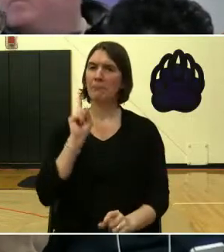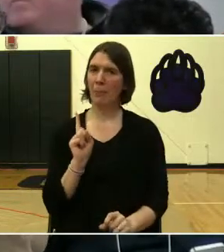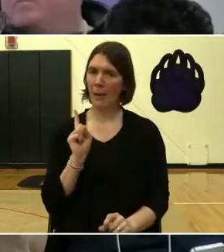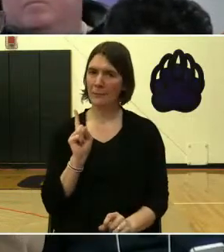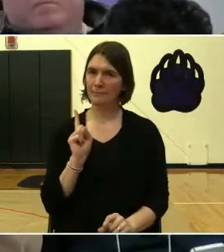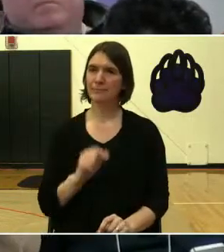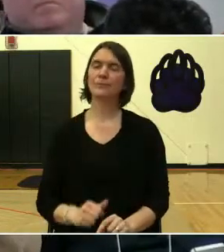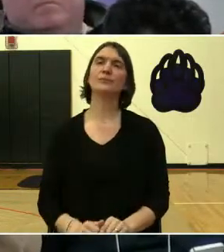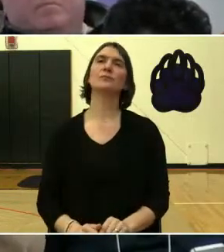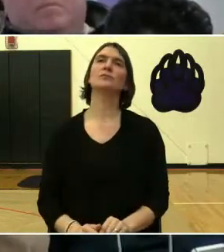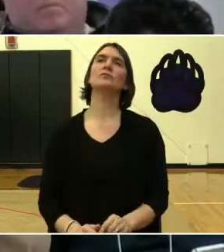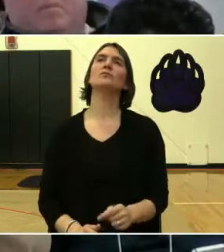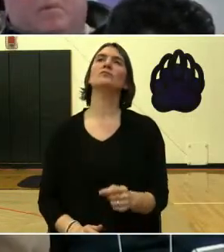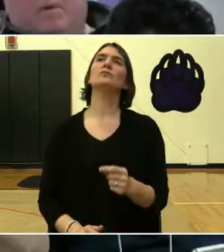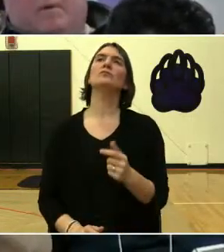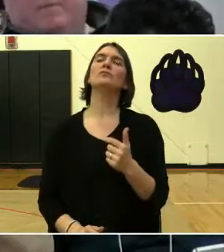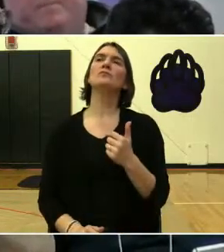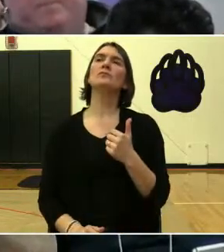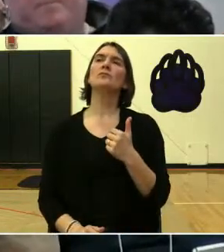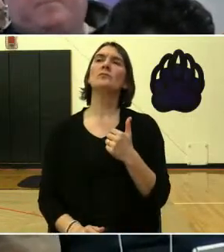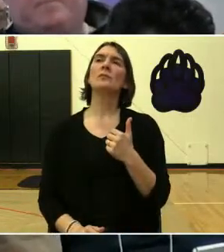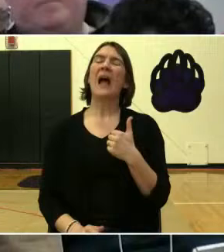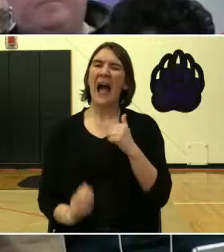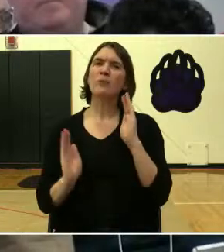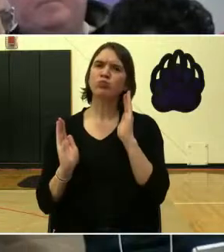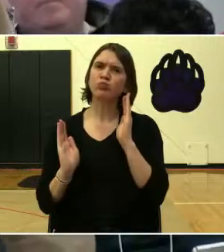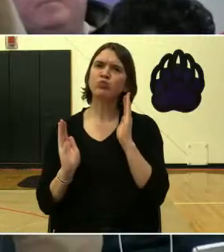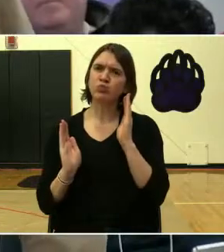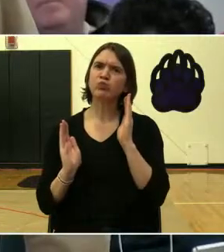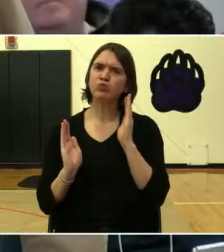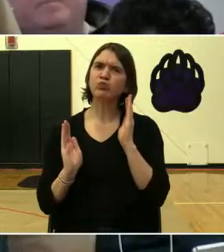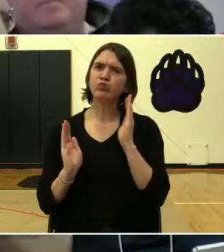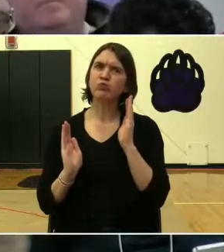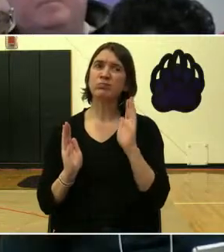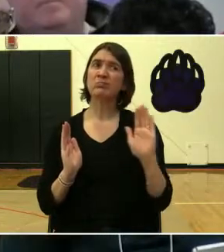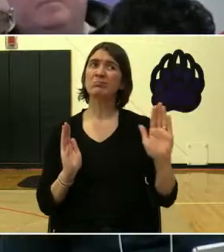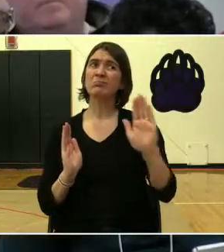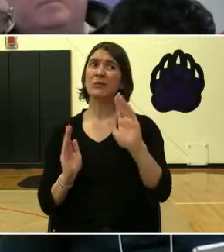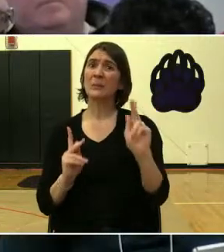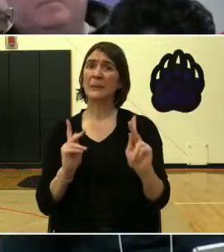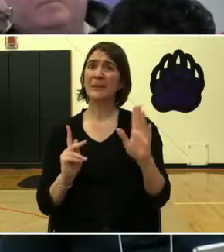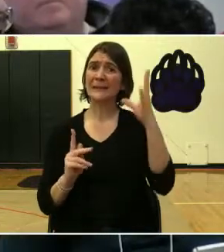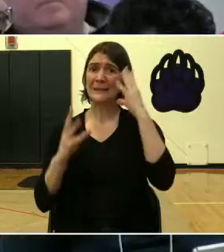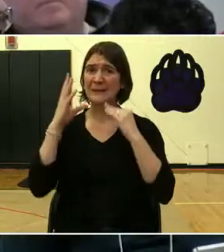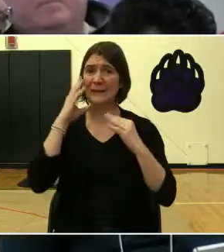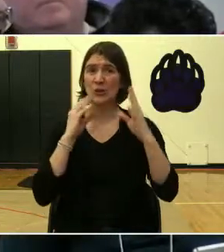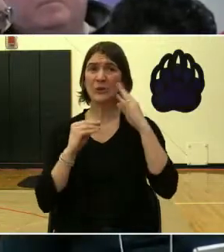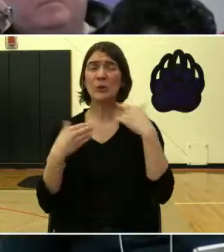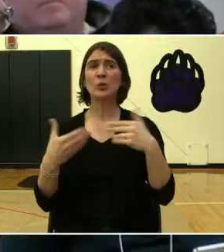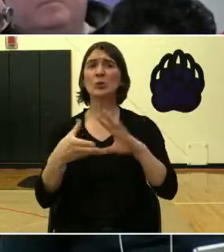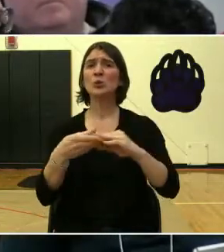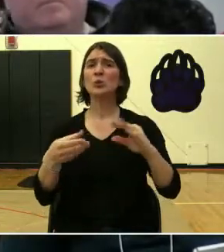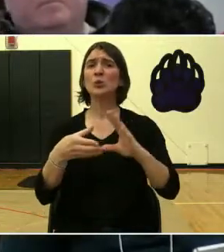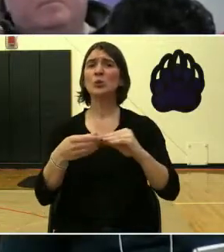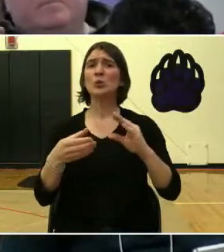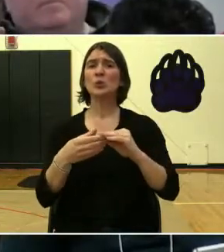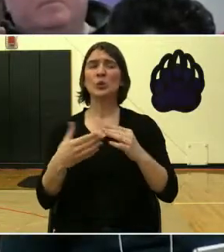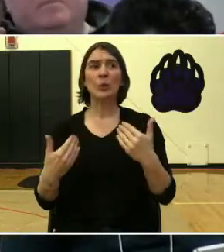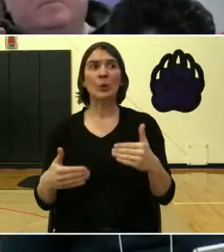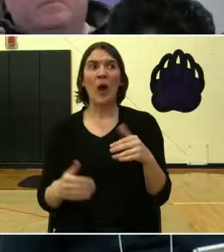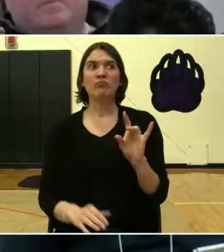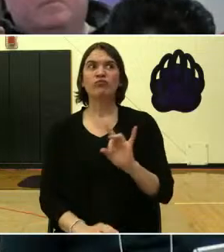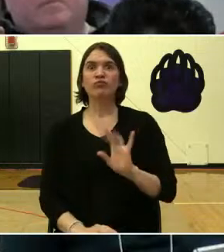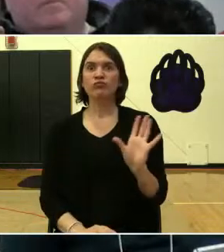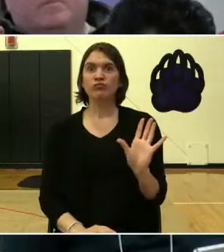to um uh I've listened to a lot of the stories of the people that are in need in this town often